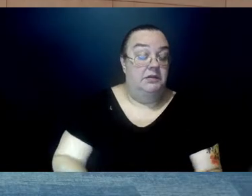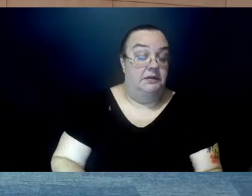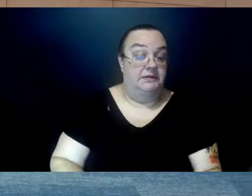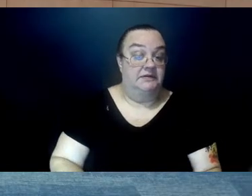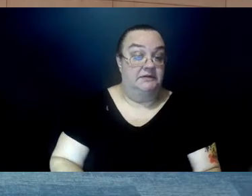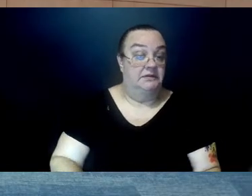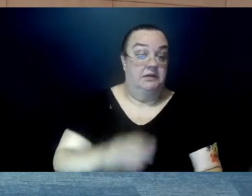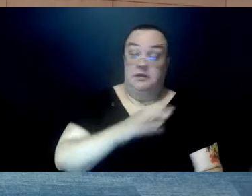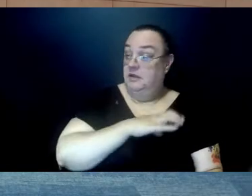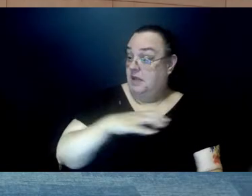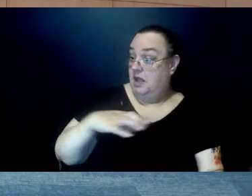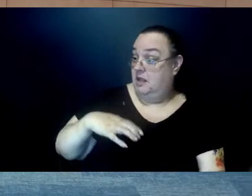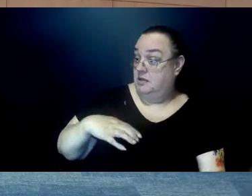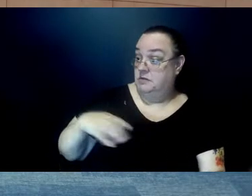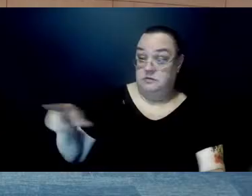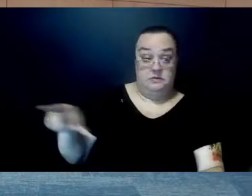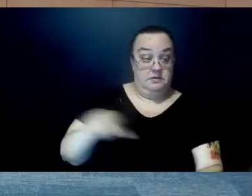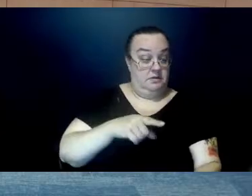Council, do you have any